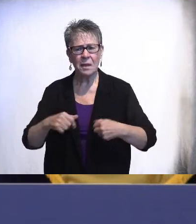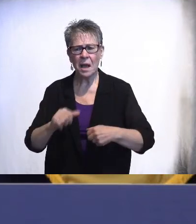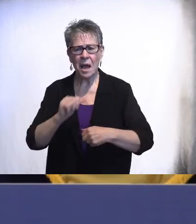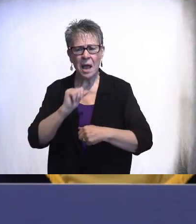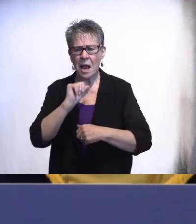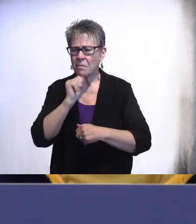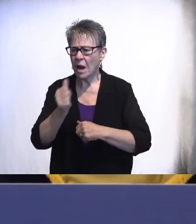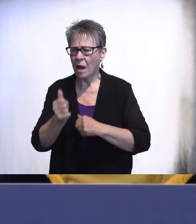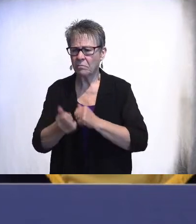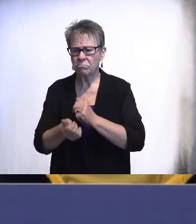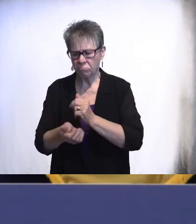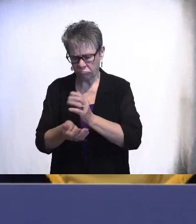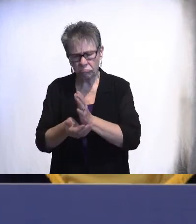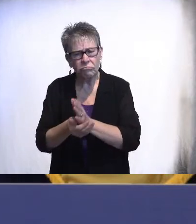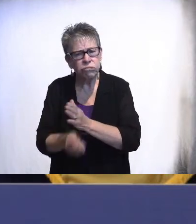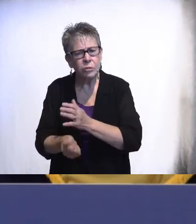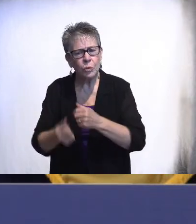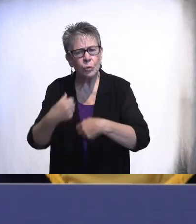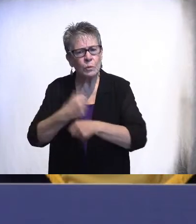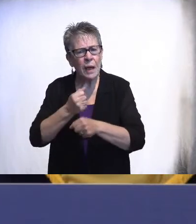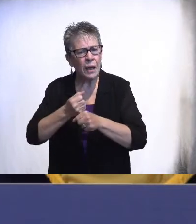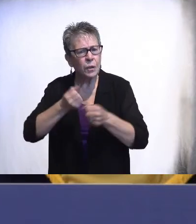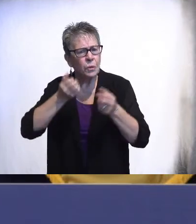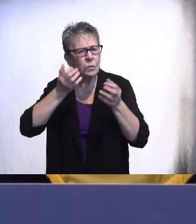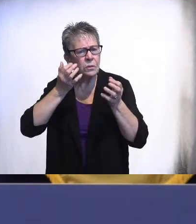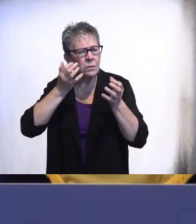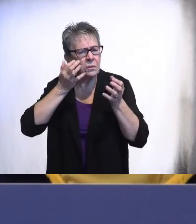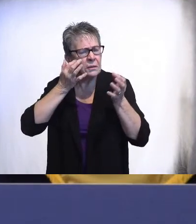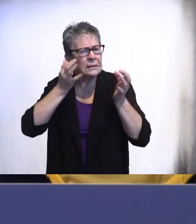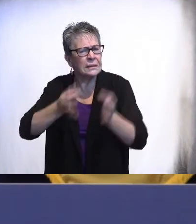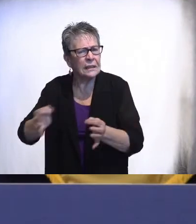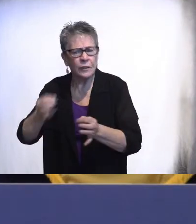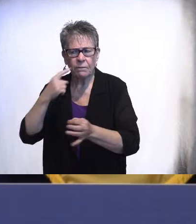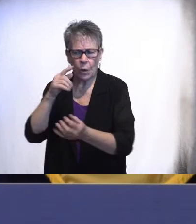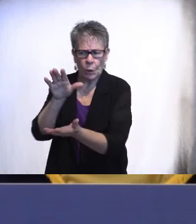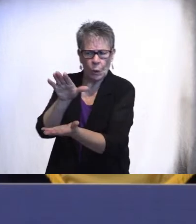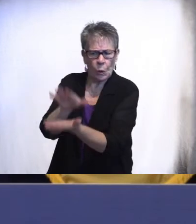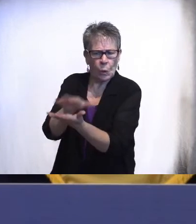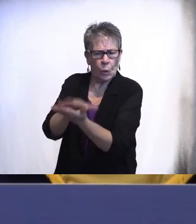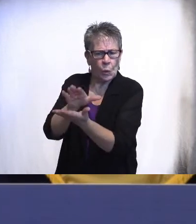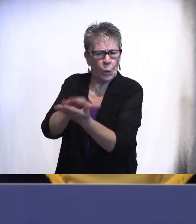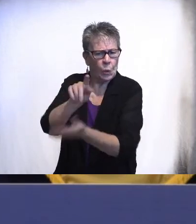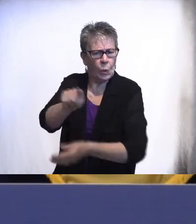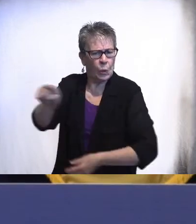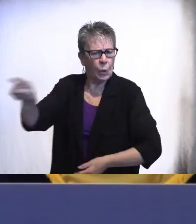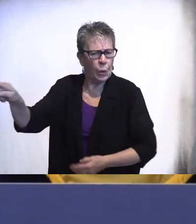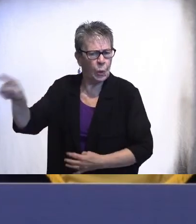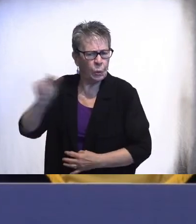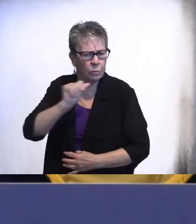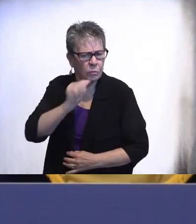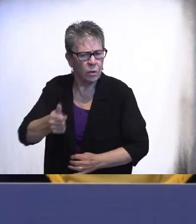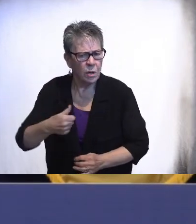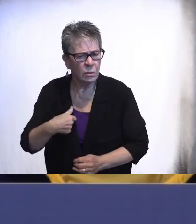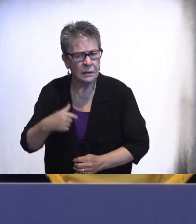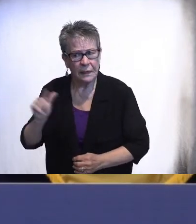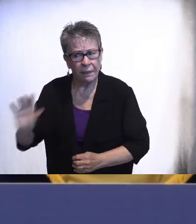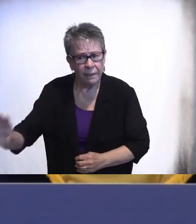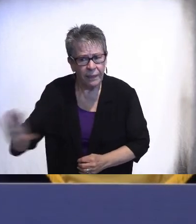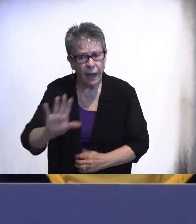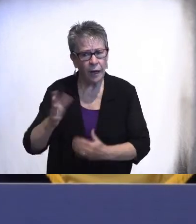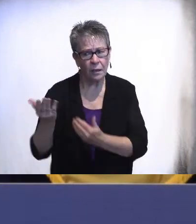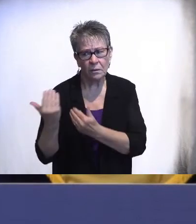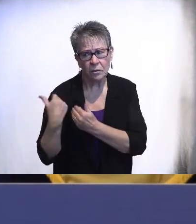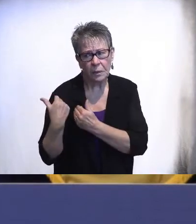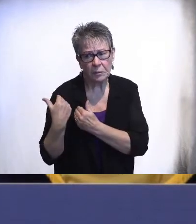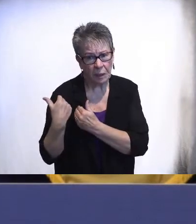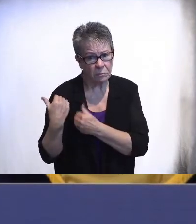that the state make the rules? Doesn't this new mask guidance put the burden on them instead of the state? And apologies if this is similar to an earlier question, but you